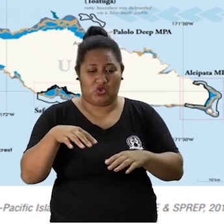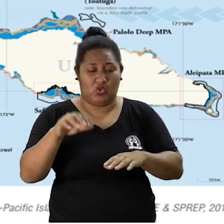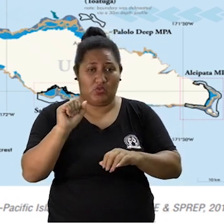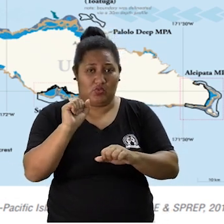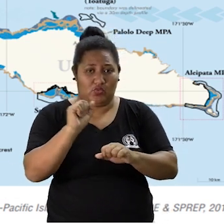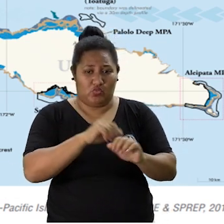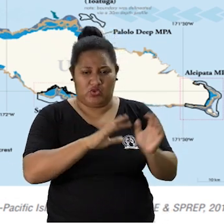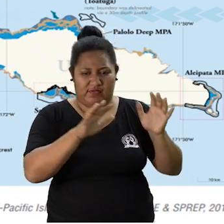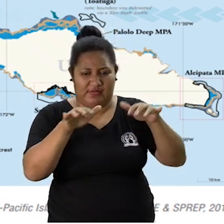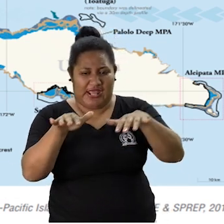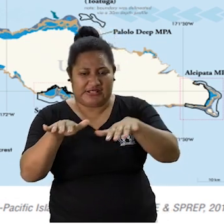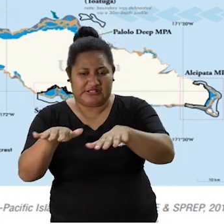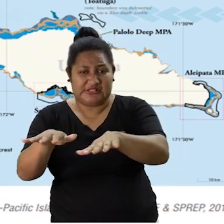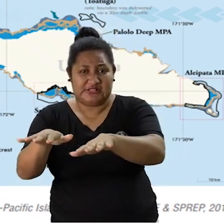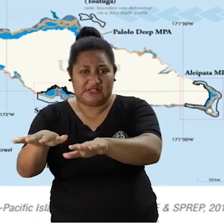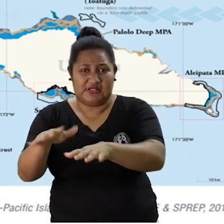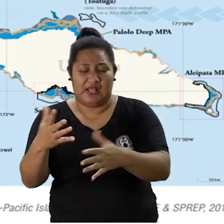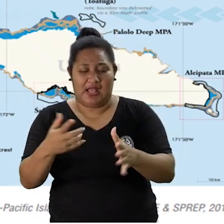aula